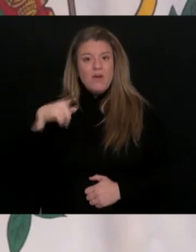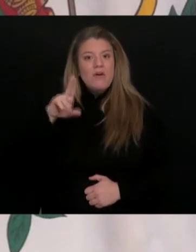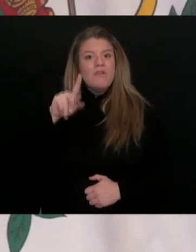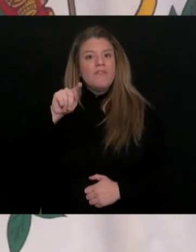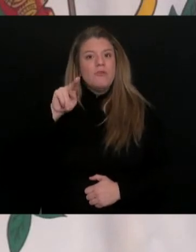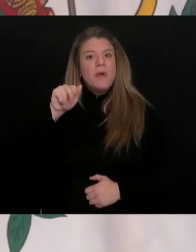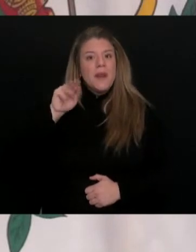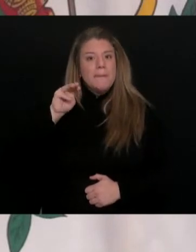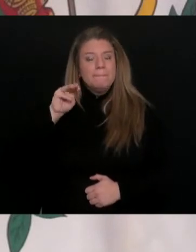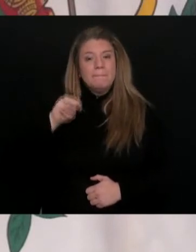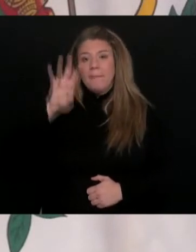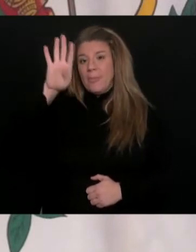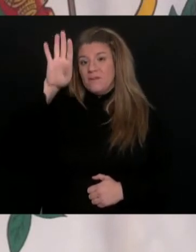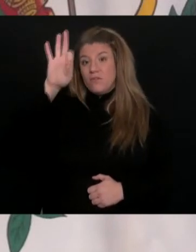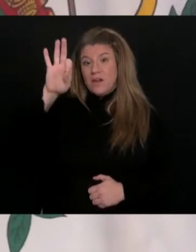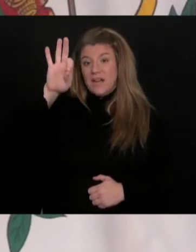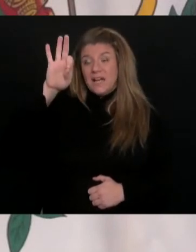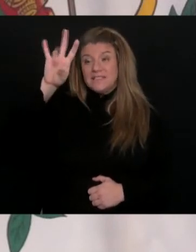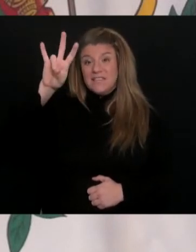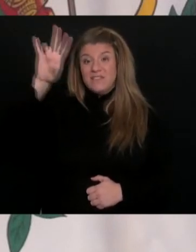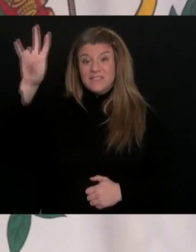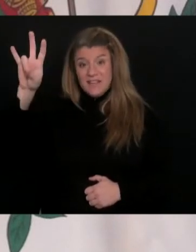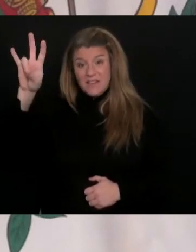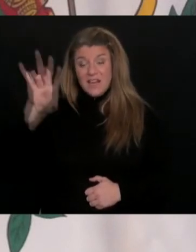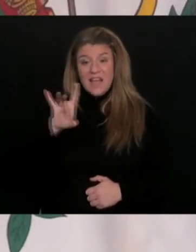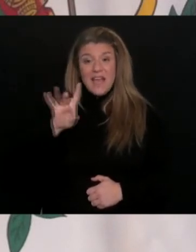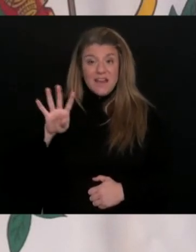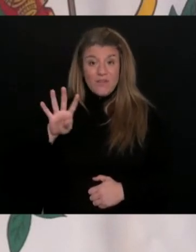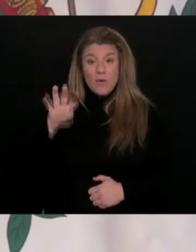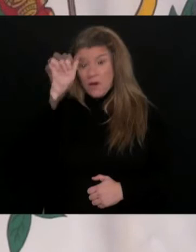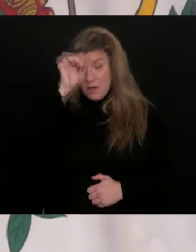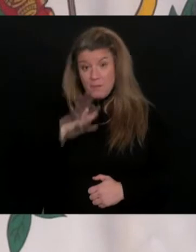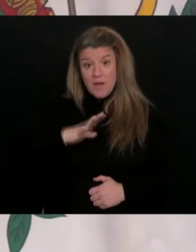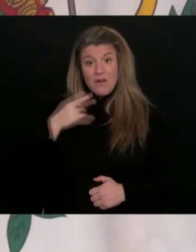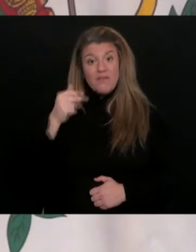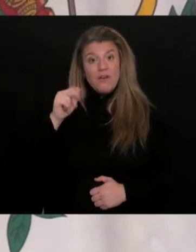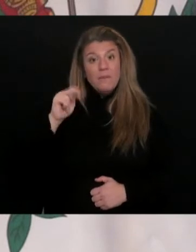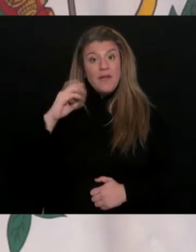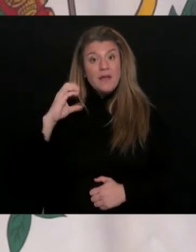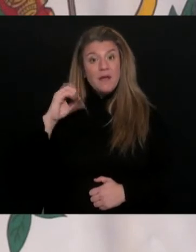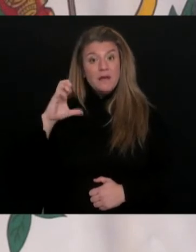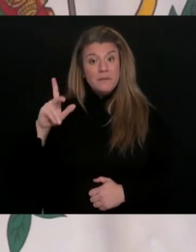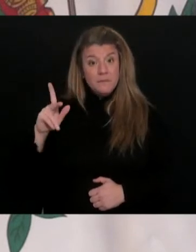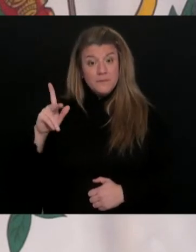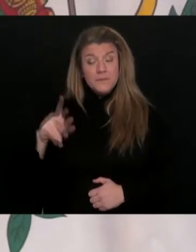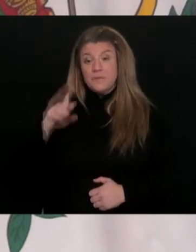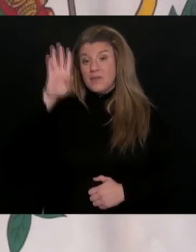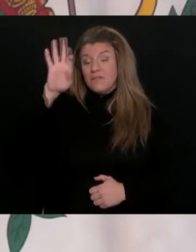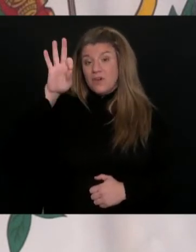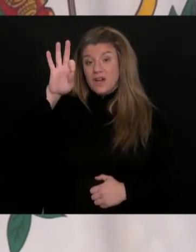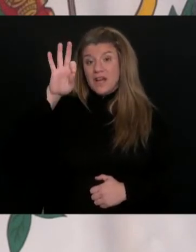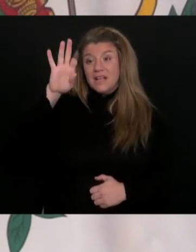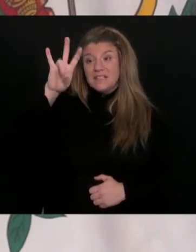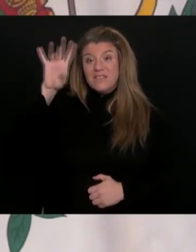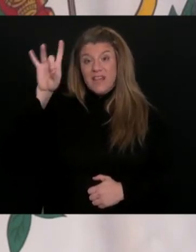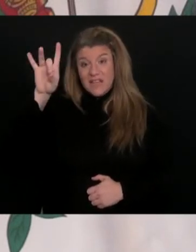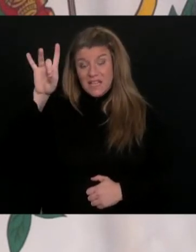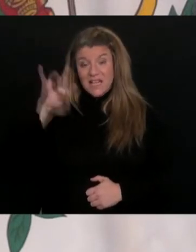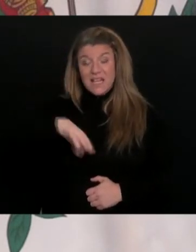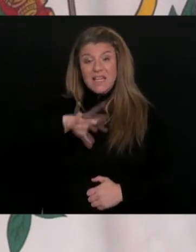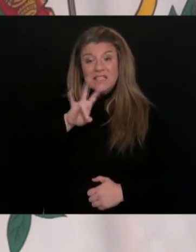County. The 4,977th death, an 84-year-old male from Hancock County. The 4,978th